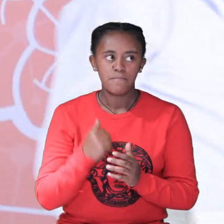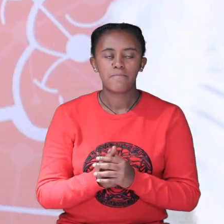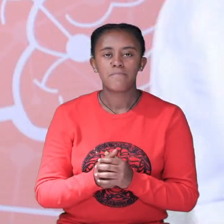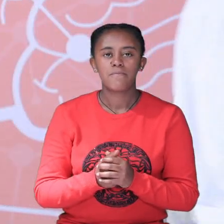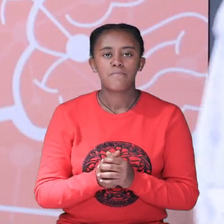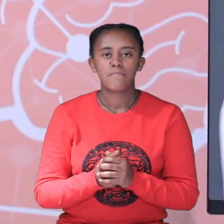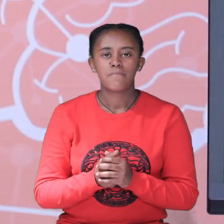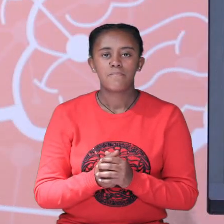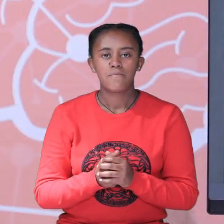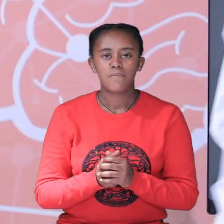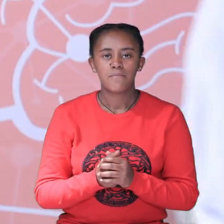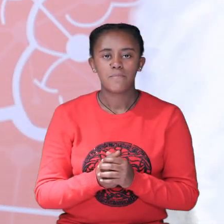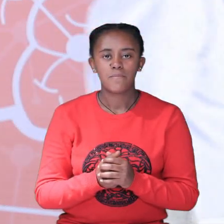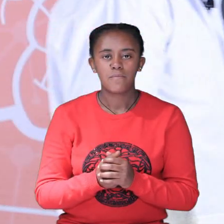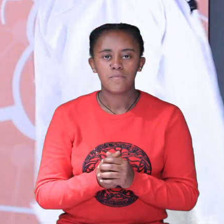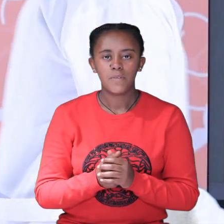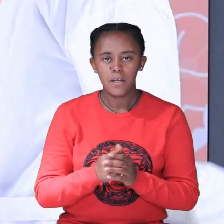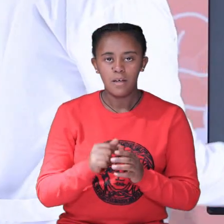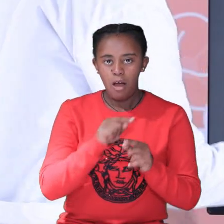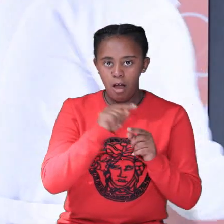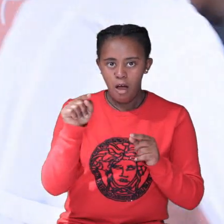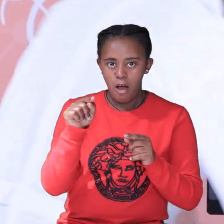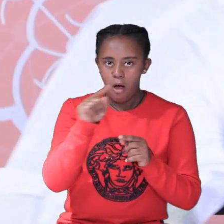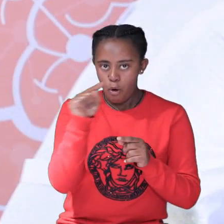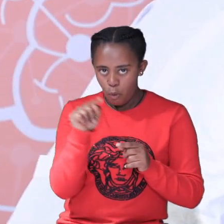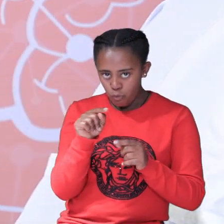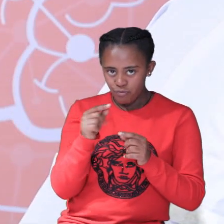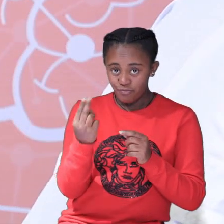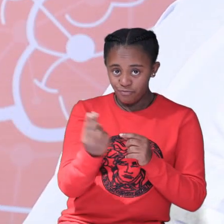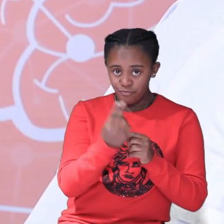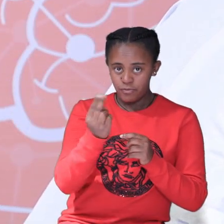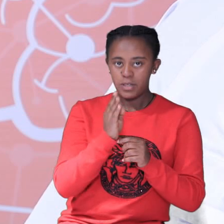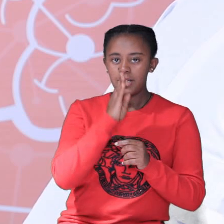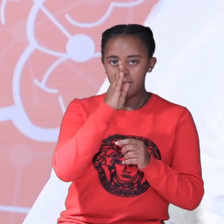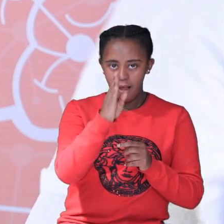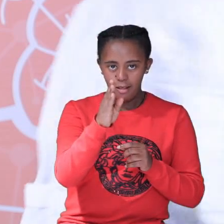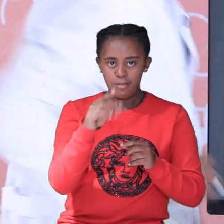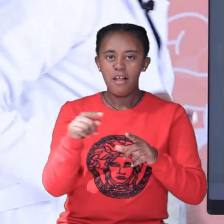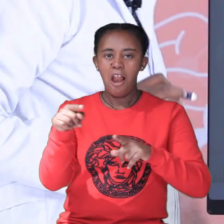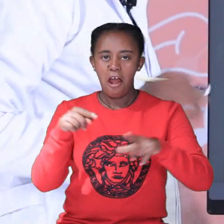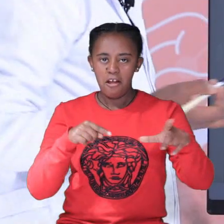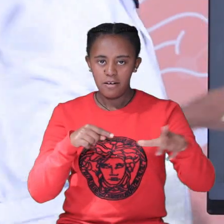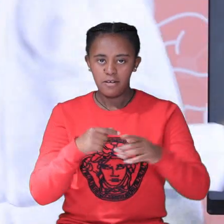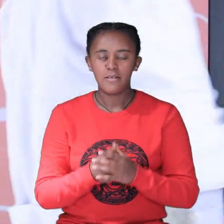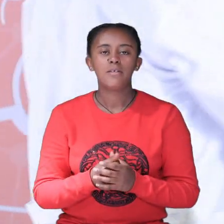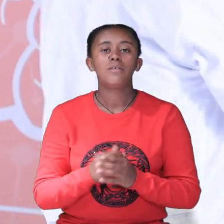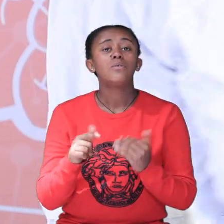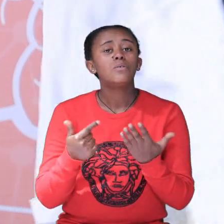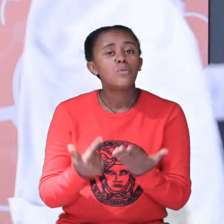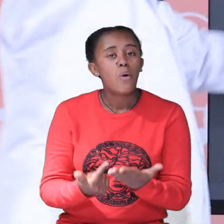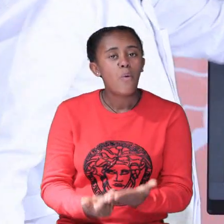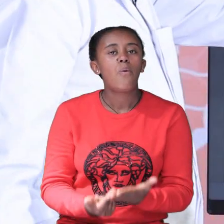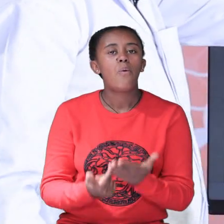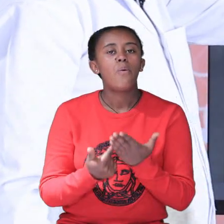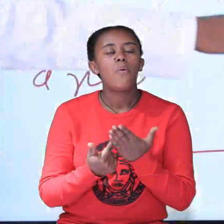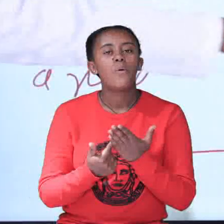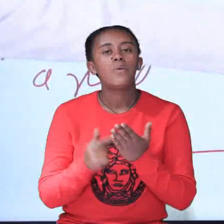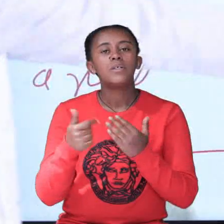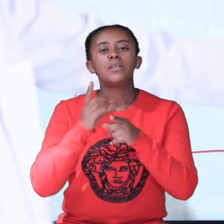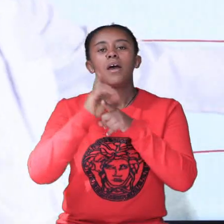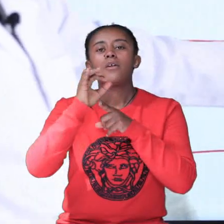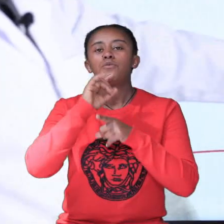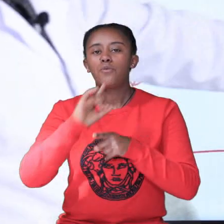represented by a straight line with an arrow. We can make this is a ray. So the